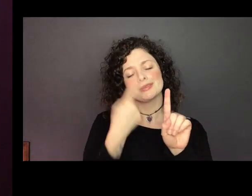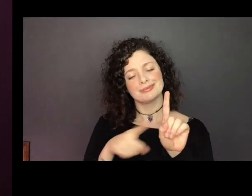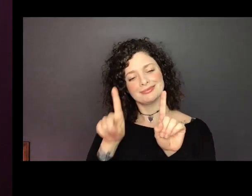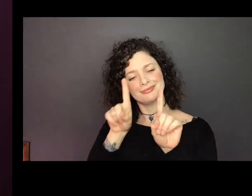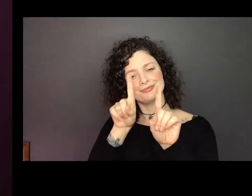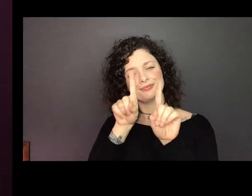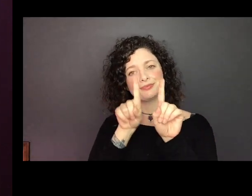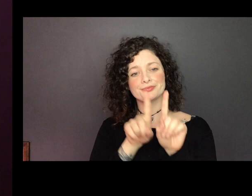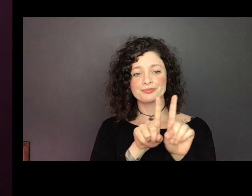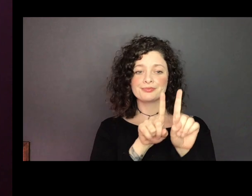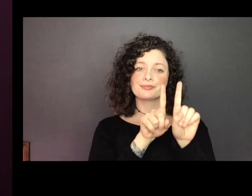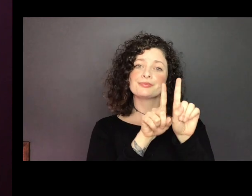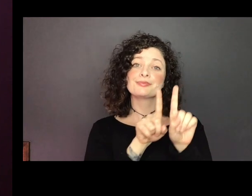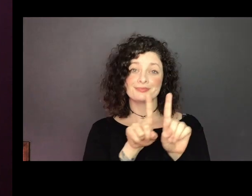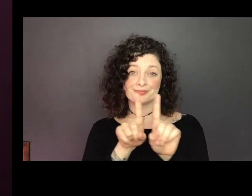be right